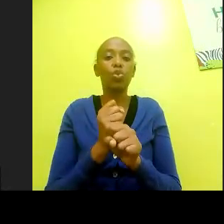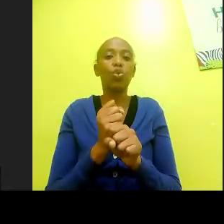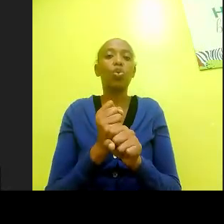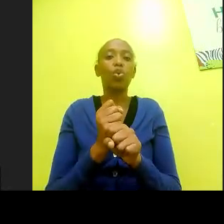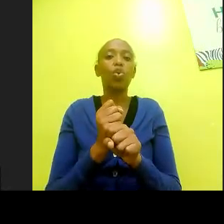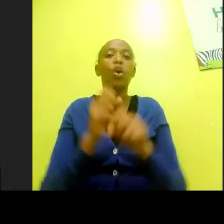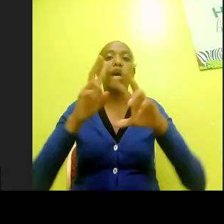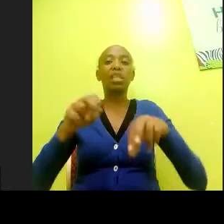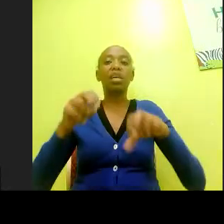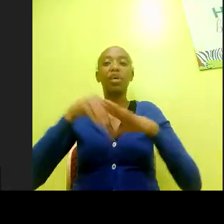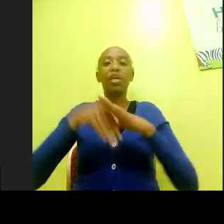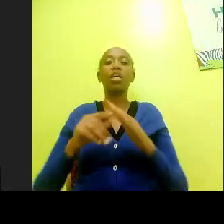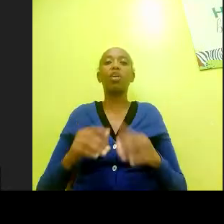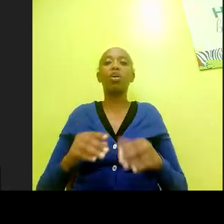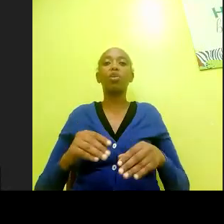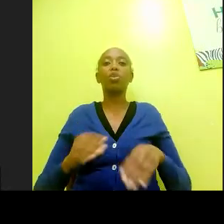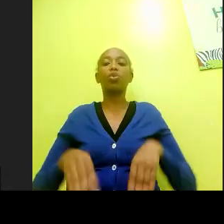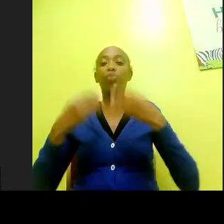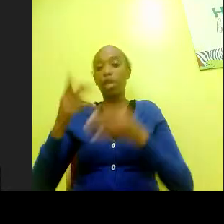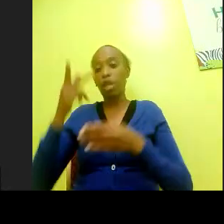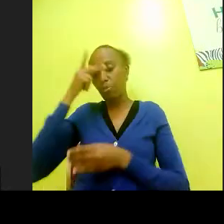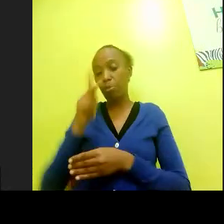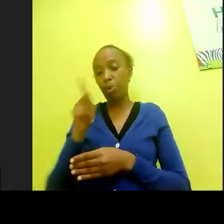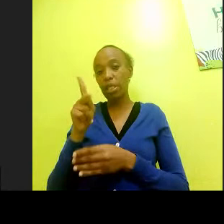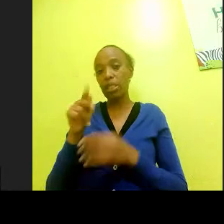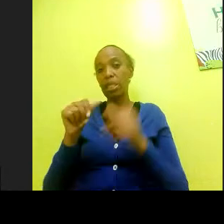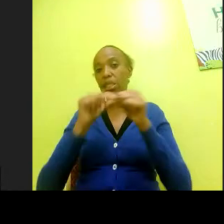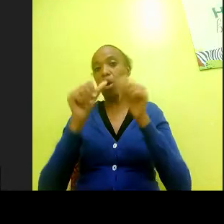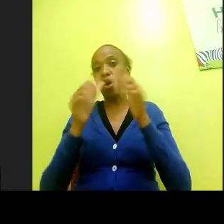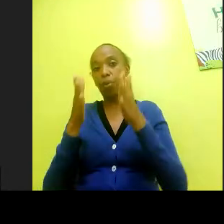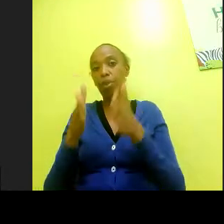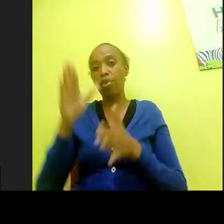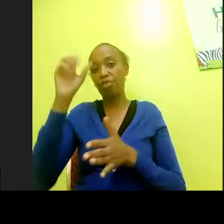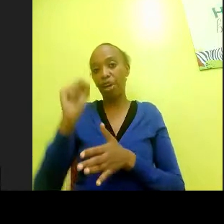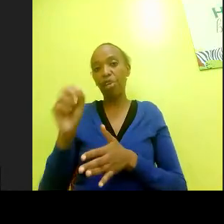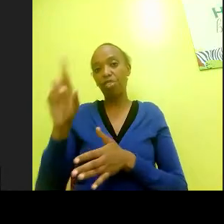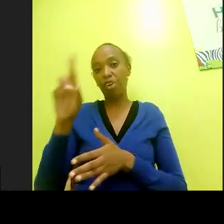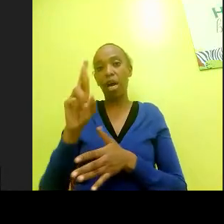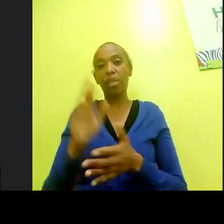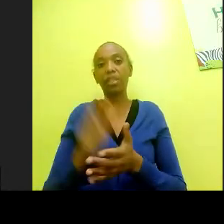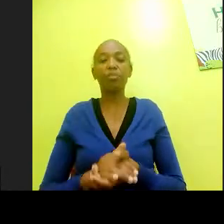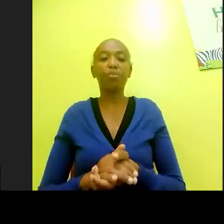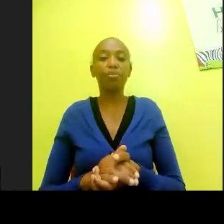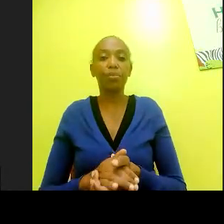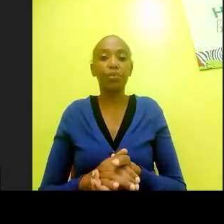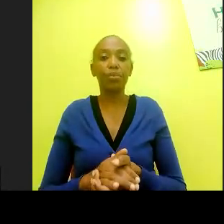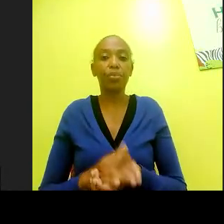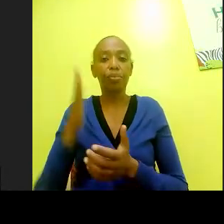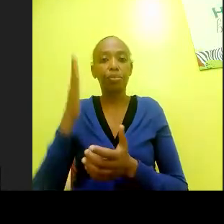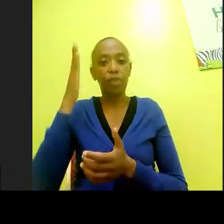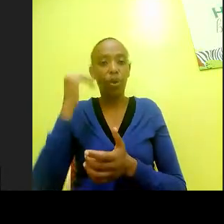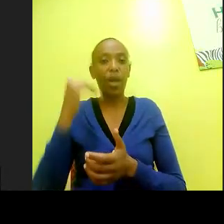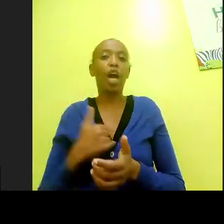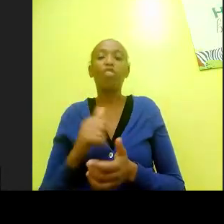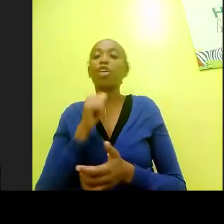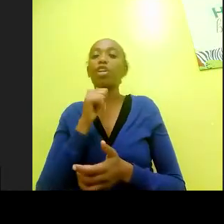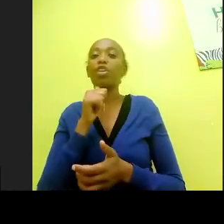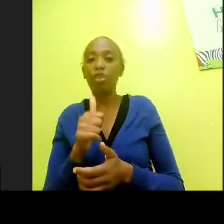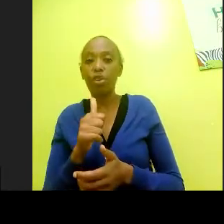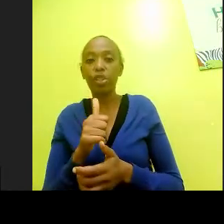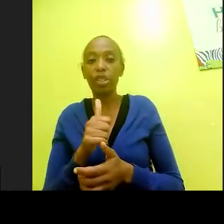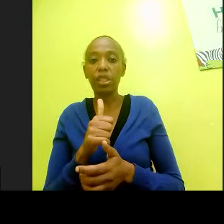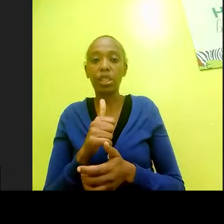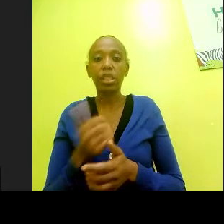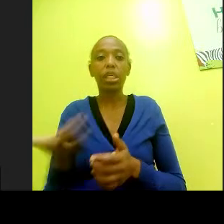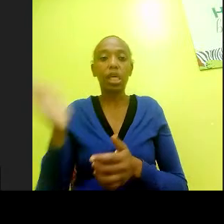order to bring in policies around the 5 Rs. Why have we not come up with